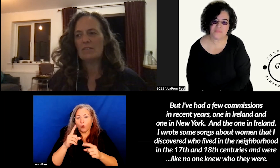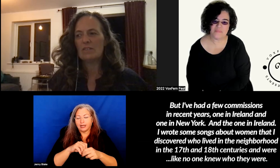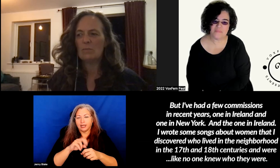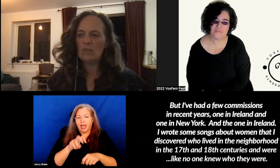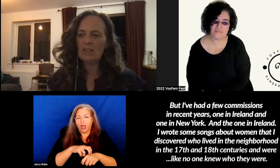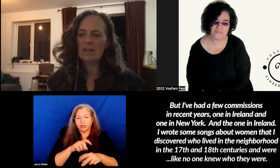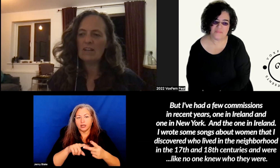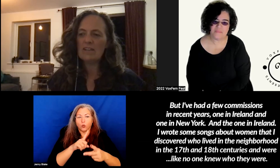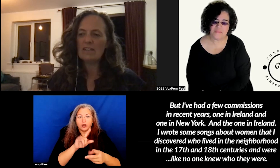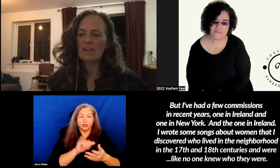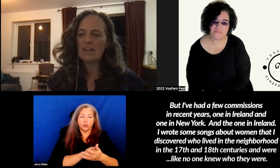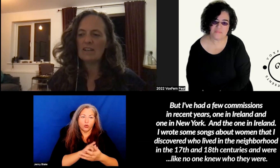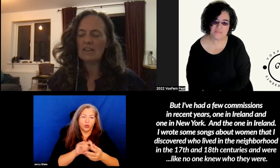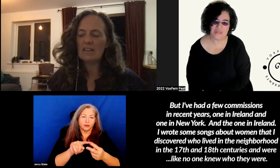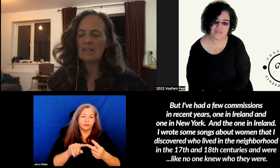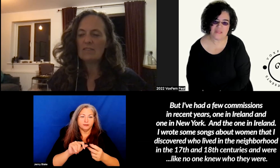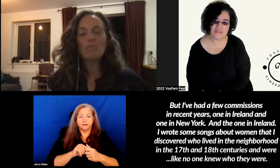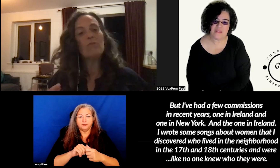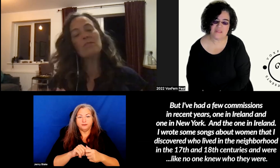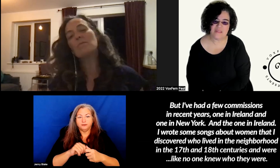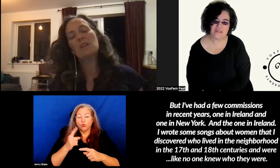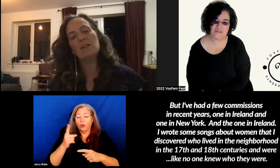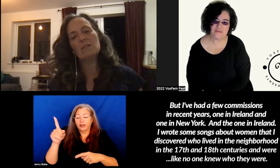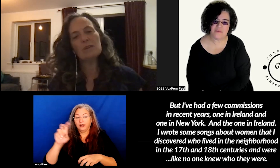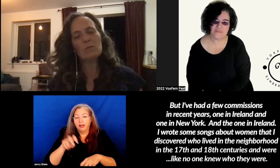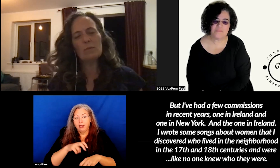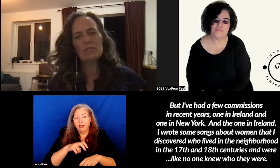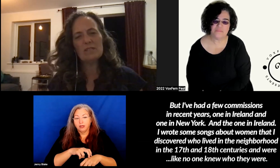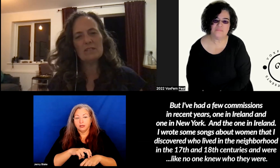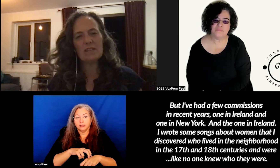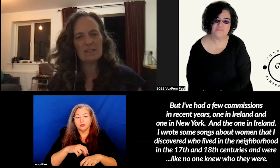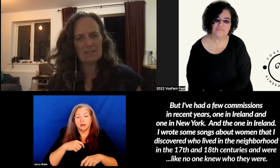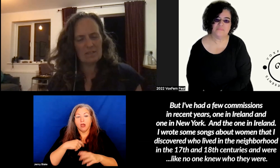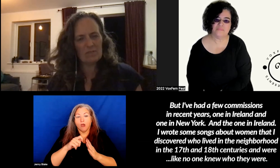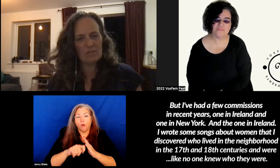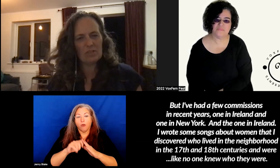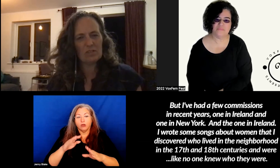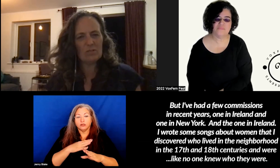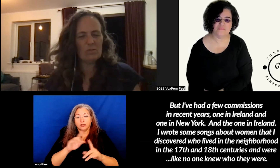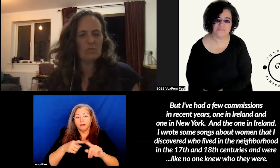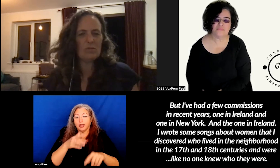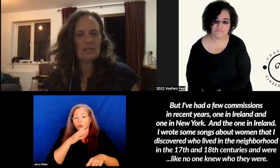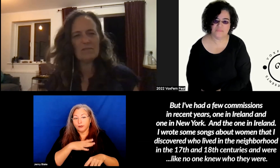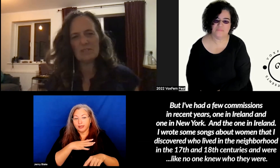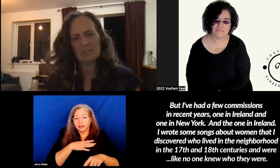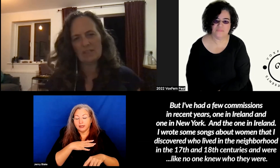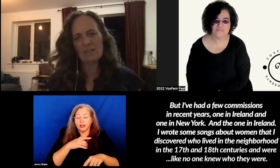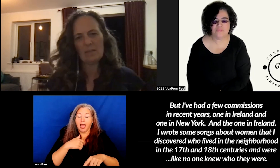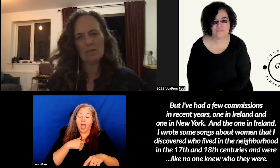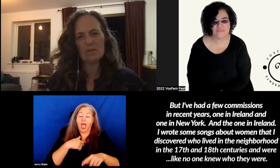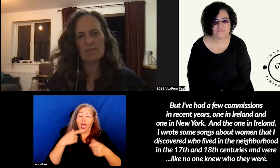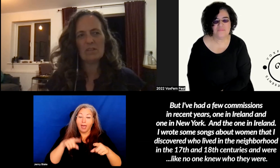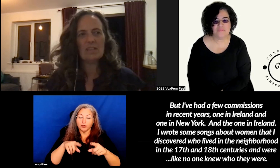And the one in Ireland, I wrote some songs about women that I discovered who lived in